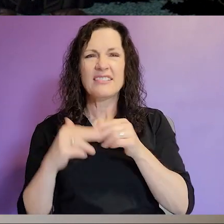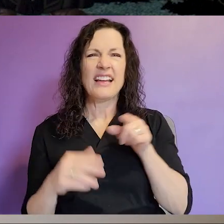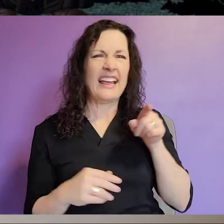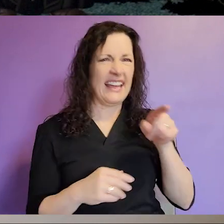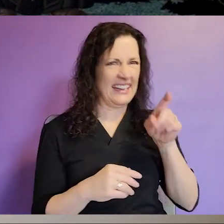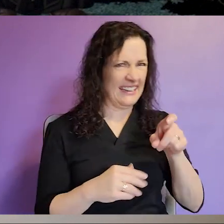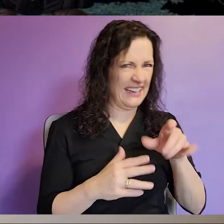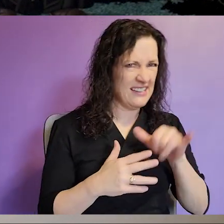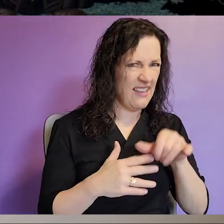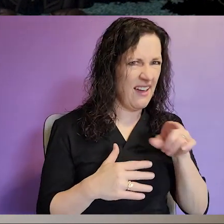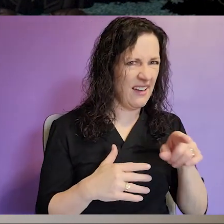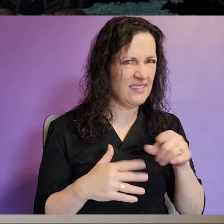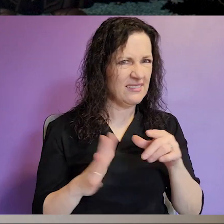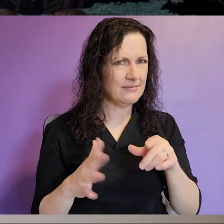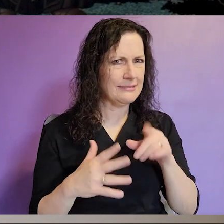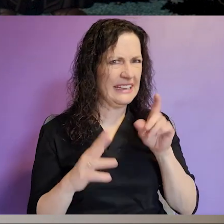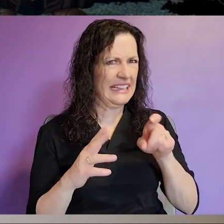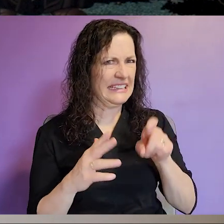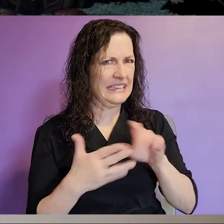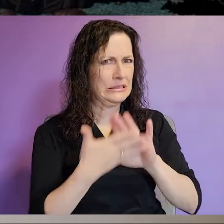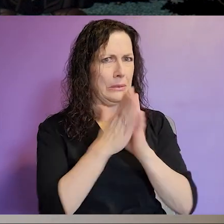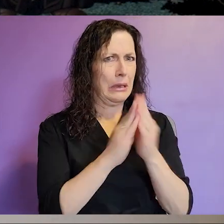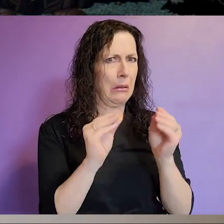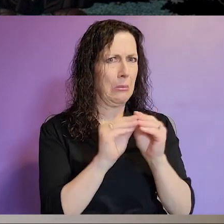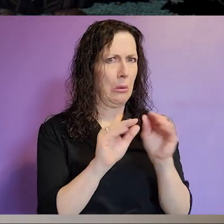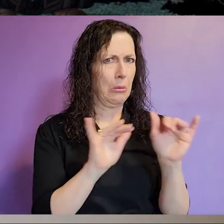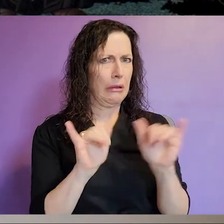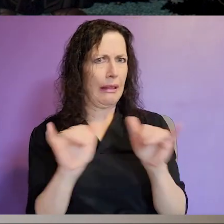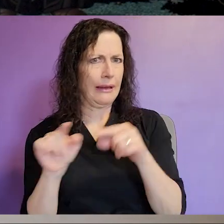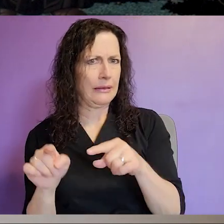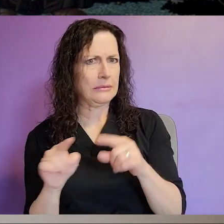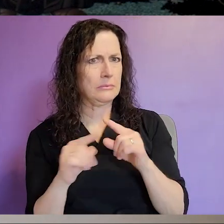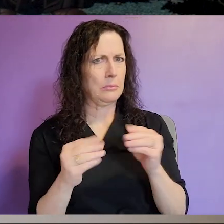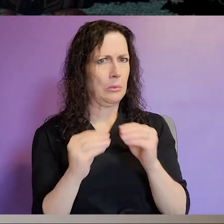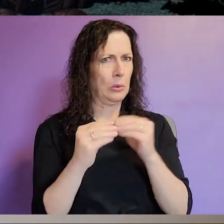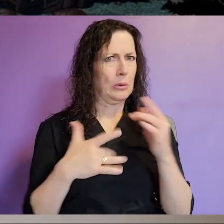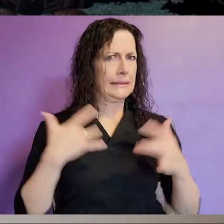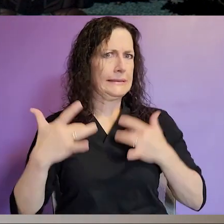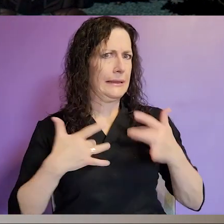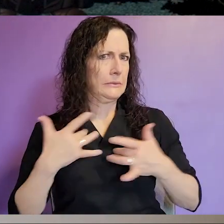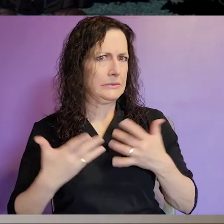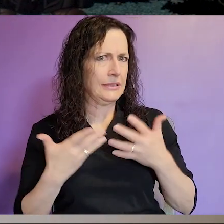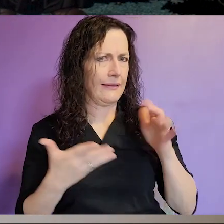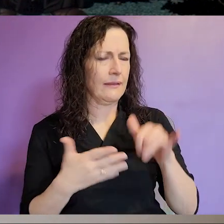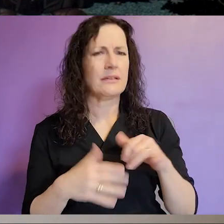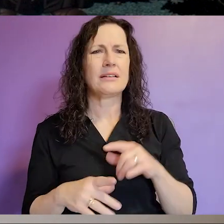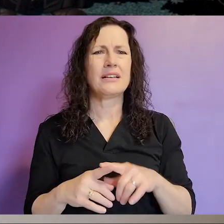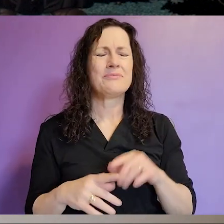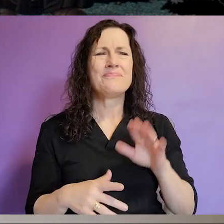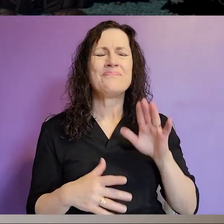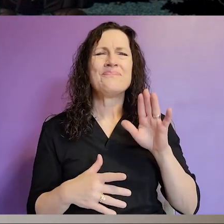is, he needs a little bubblification.